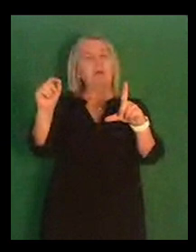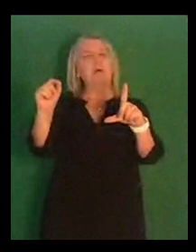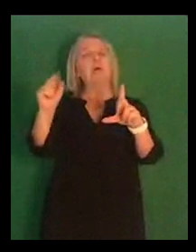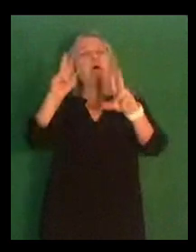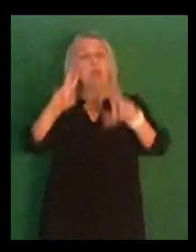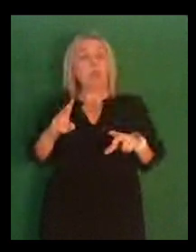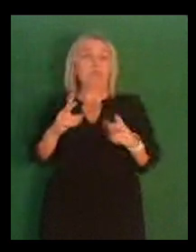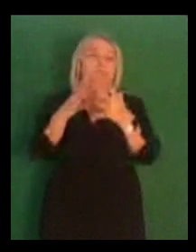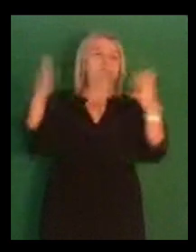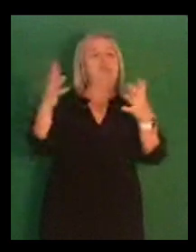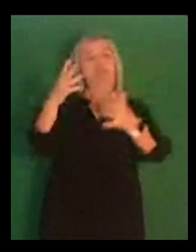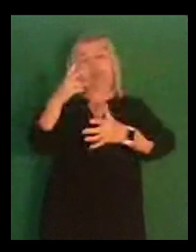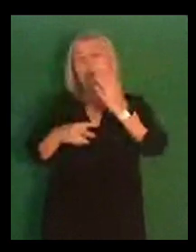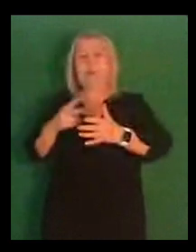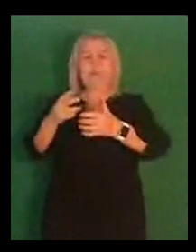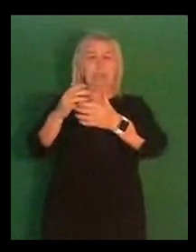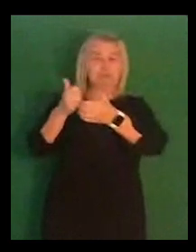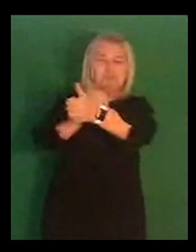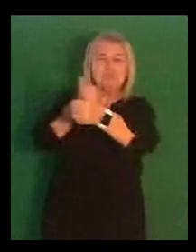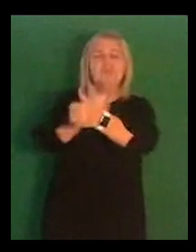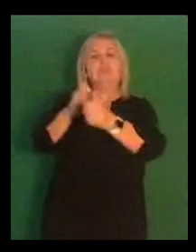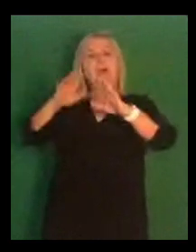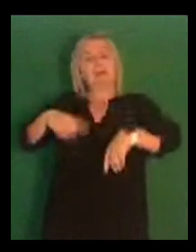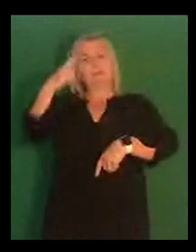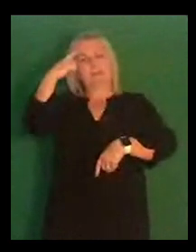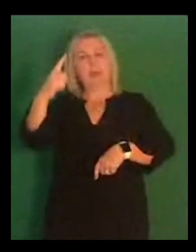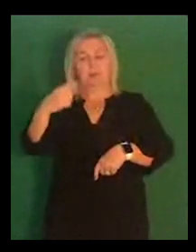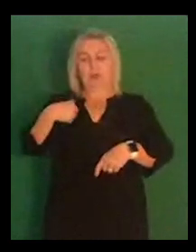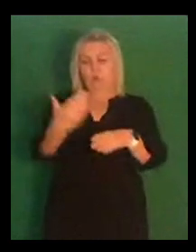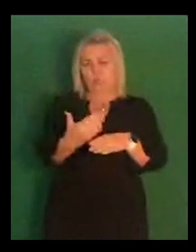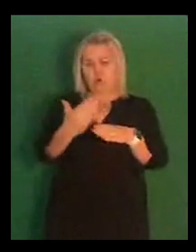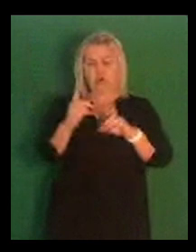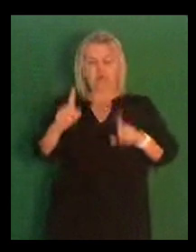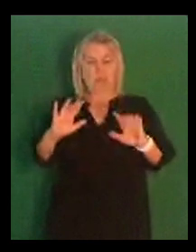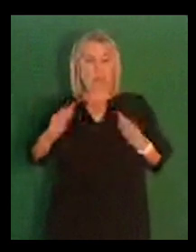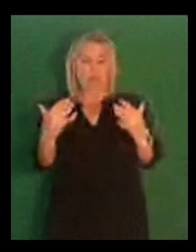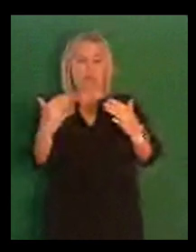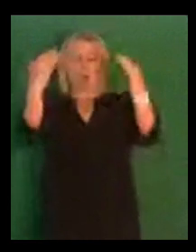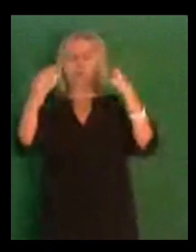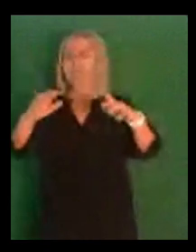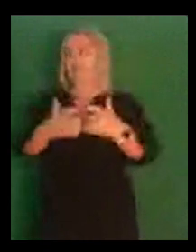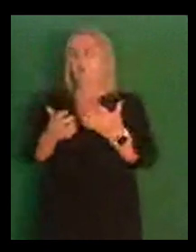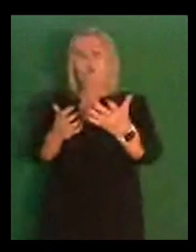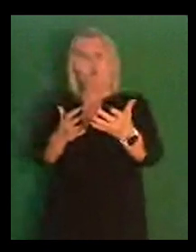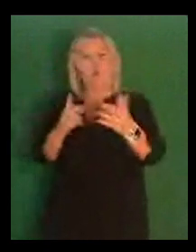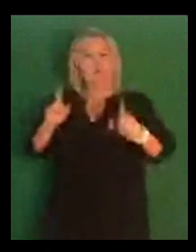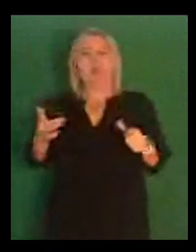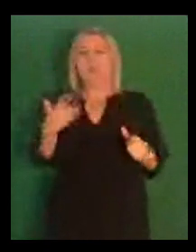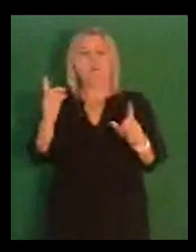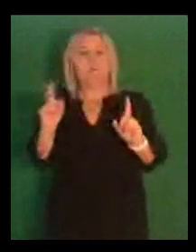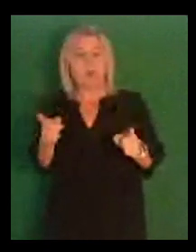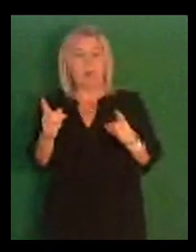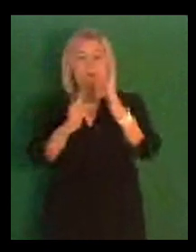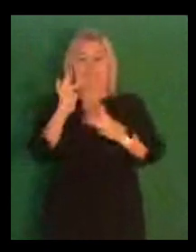who are having to kind of rethink their work and, for a digital presentation as opposed to a live one. But then also to push